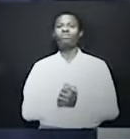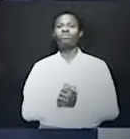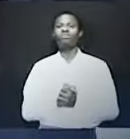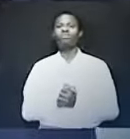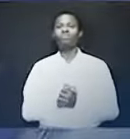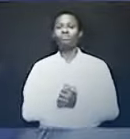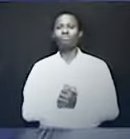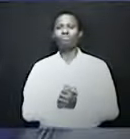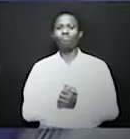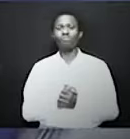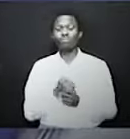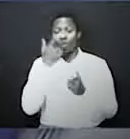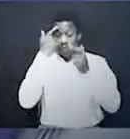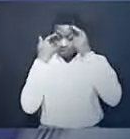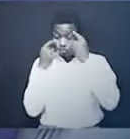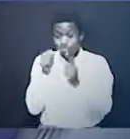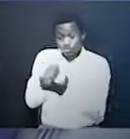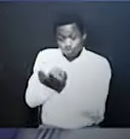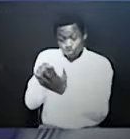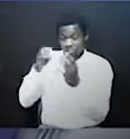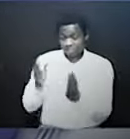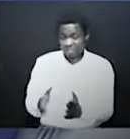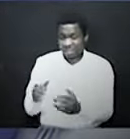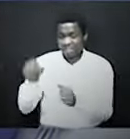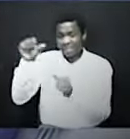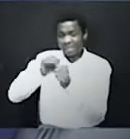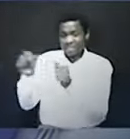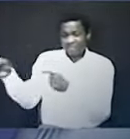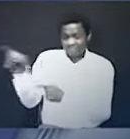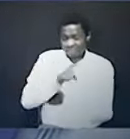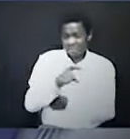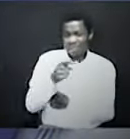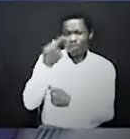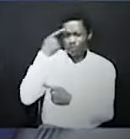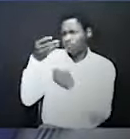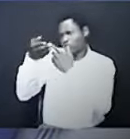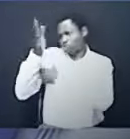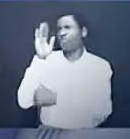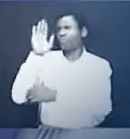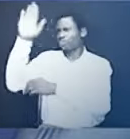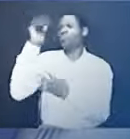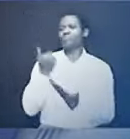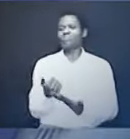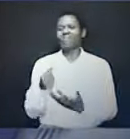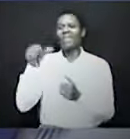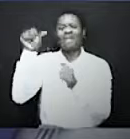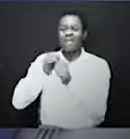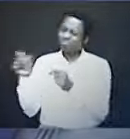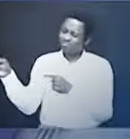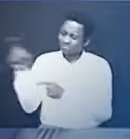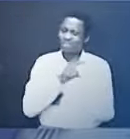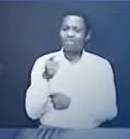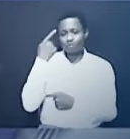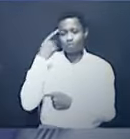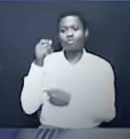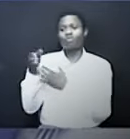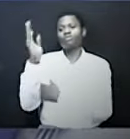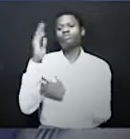Because for real Christians, every day is God's day.